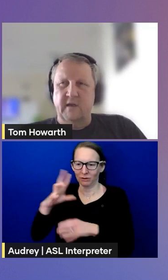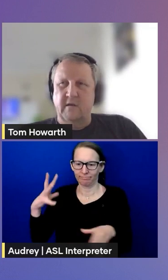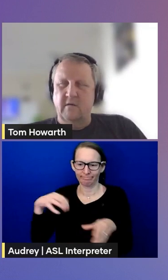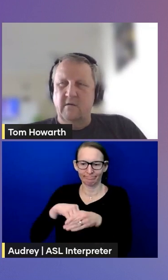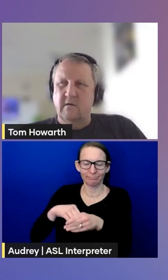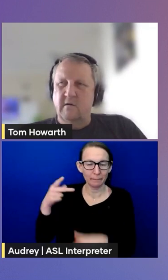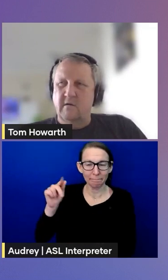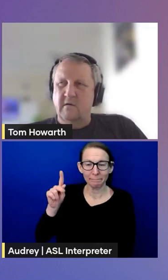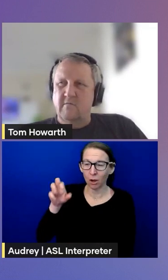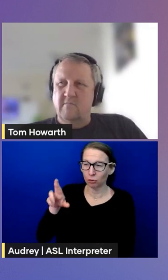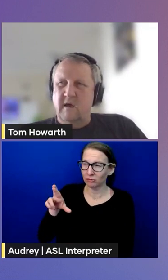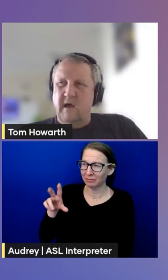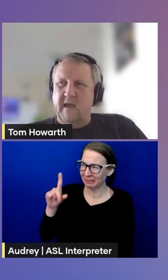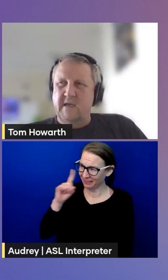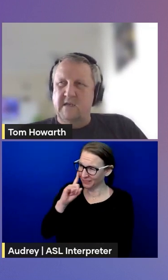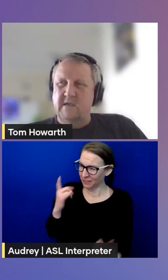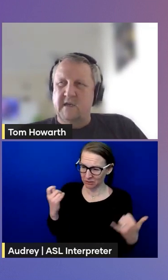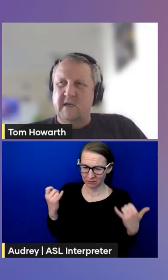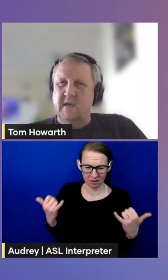currently